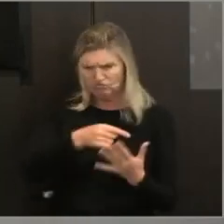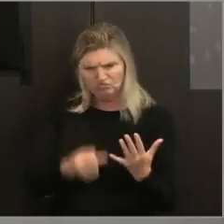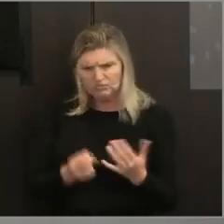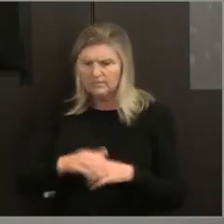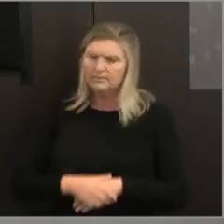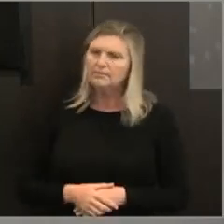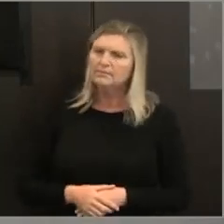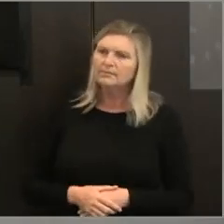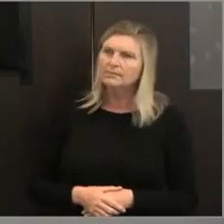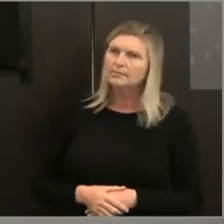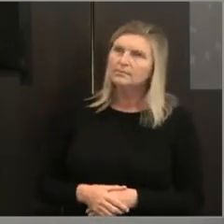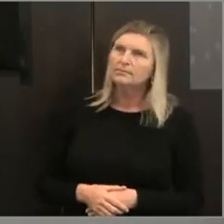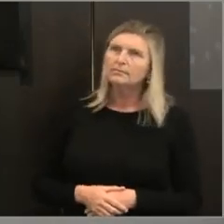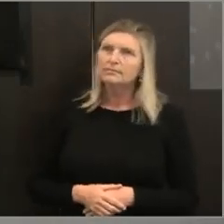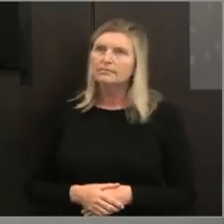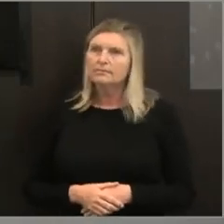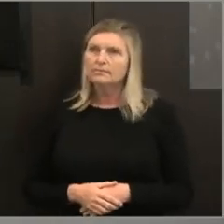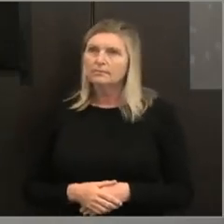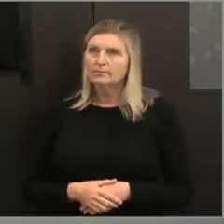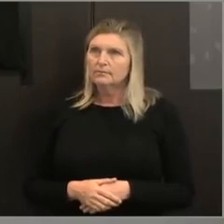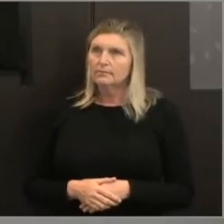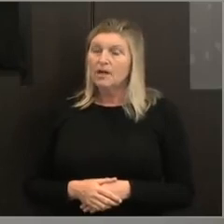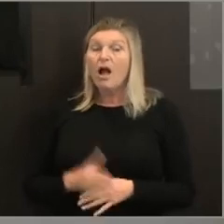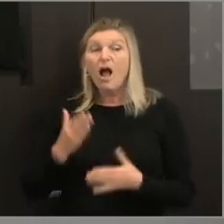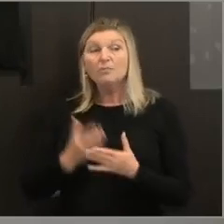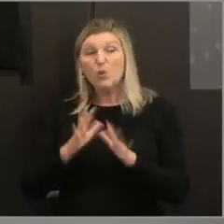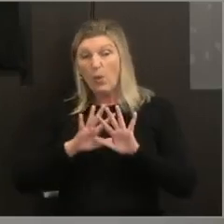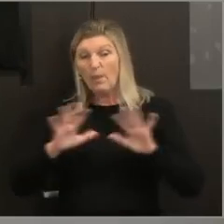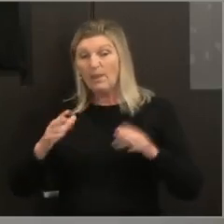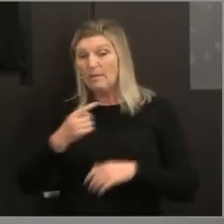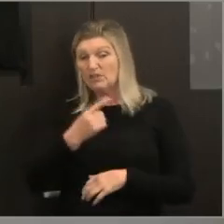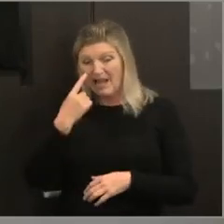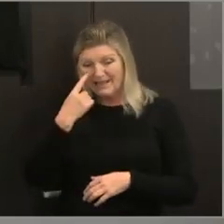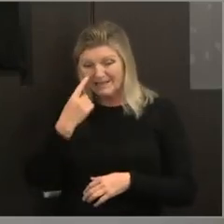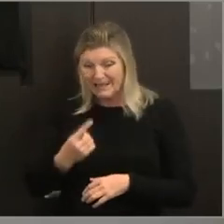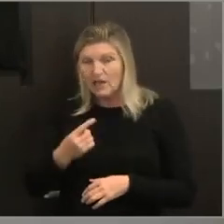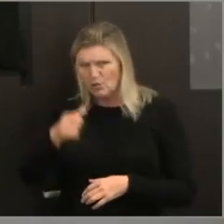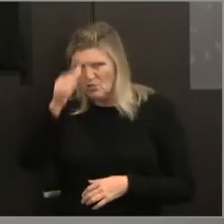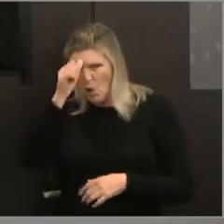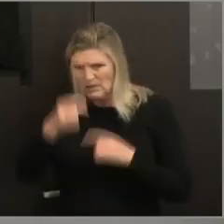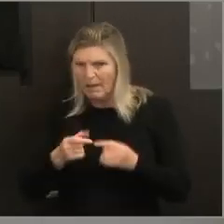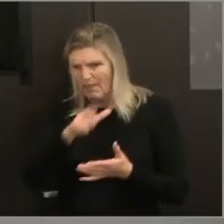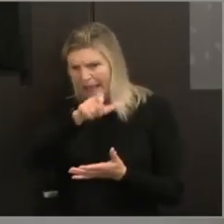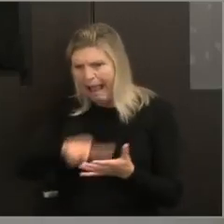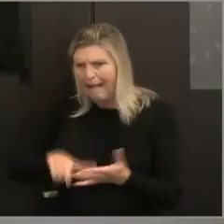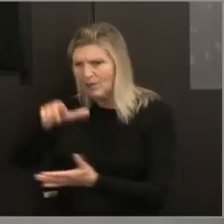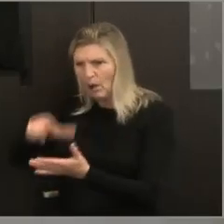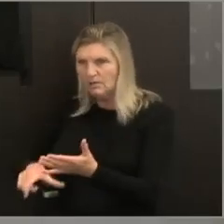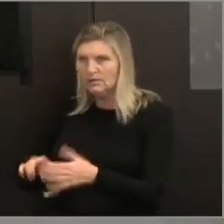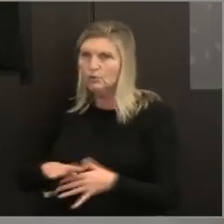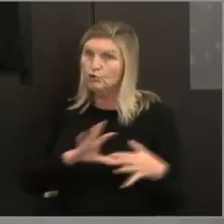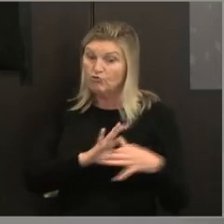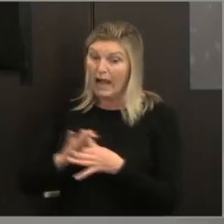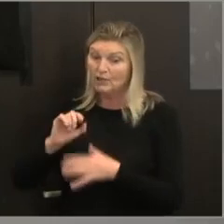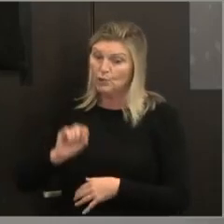of distinct articles which I'm sure members of the Commission will be aware of, which relate to the well-being of